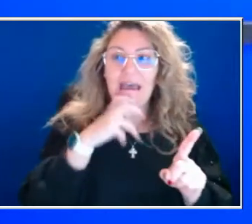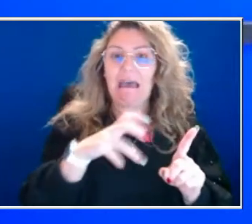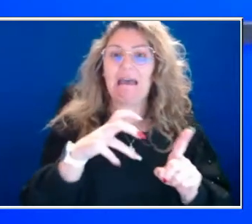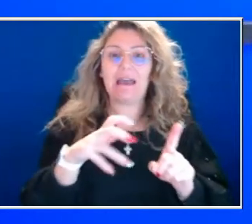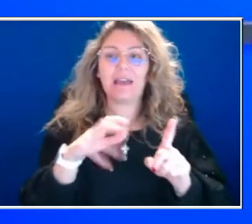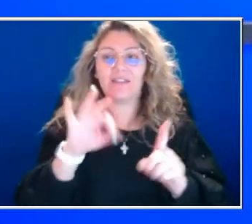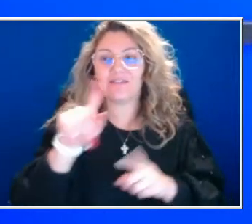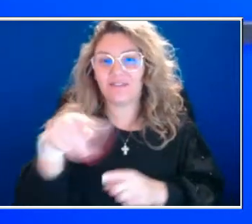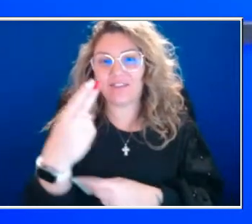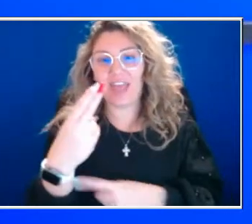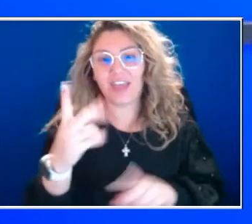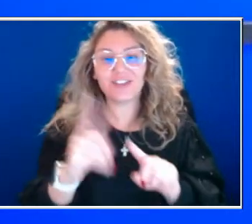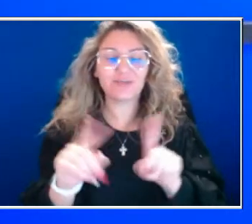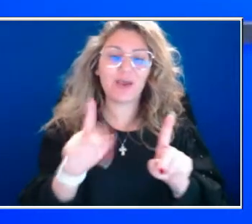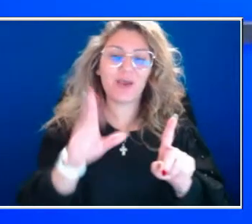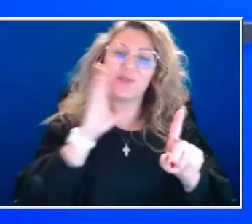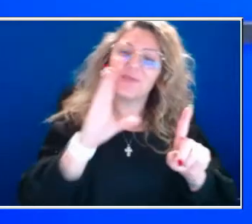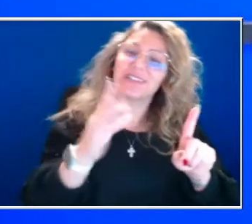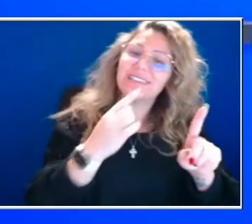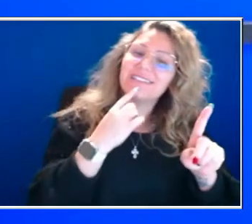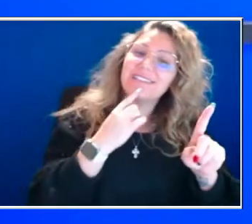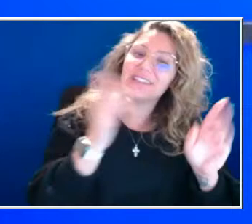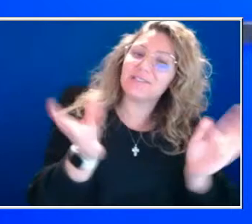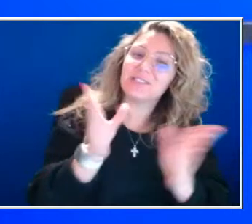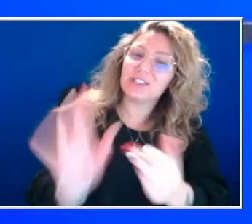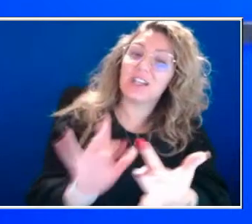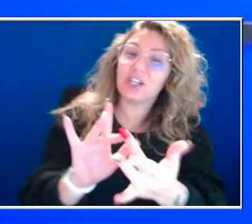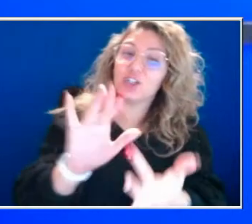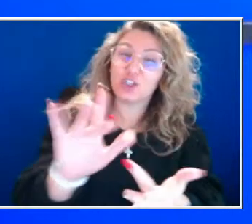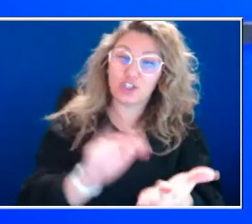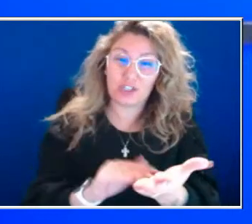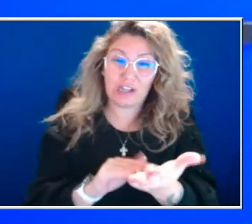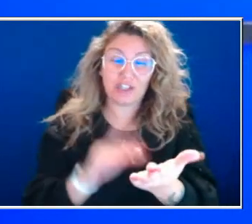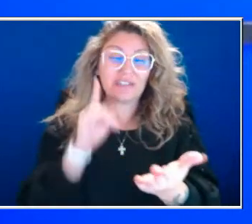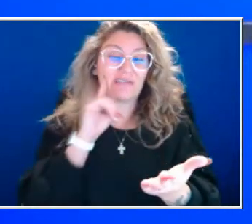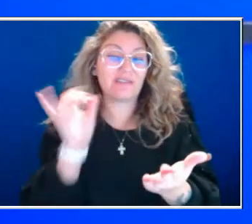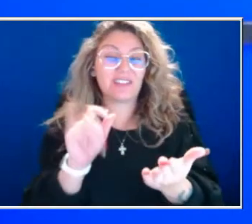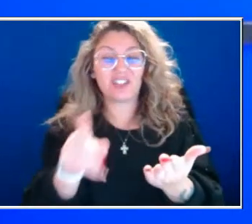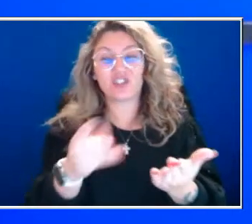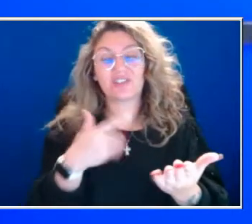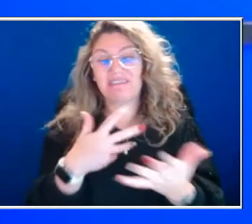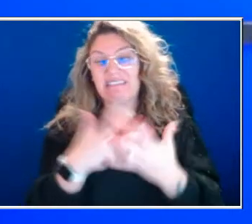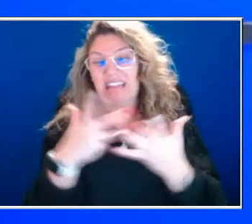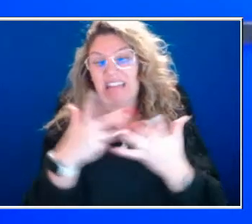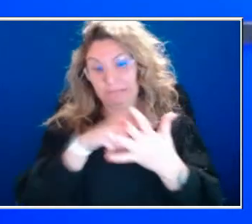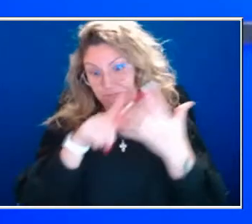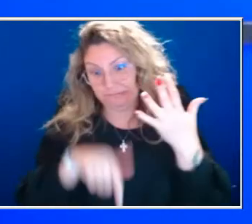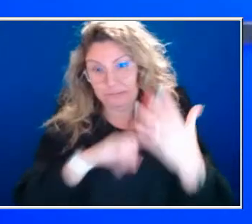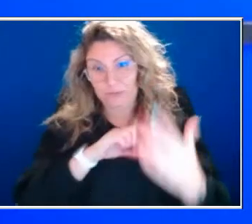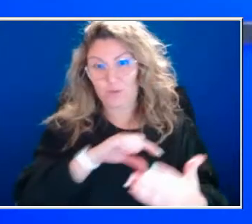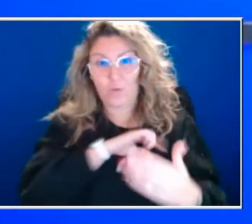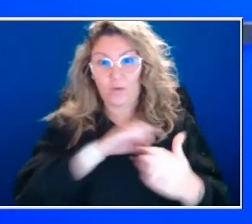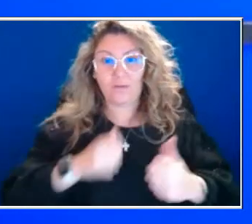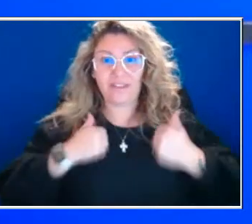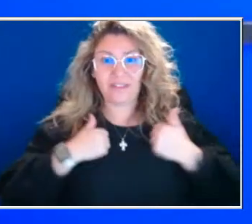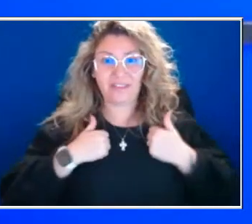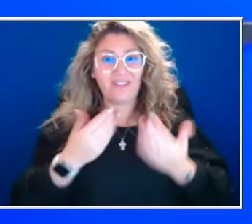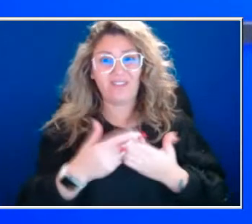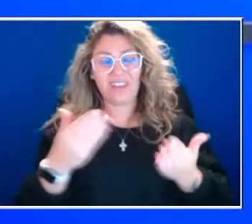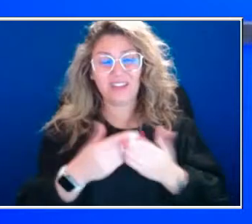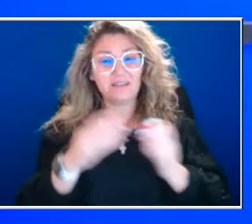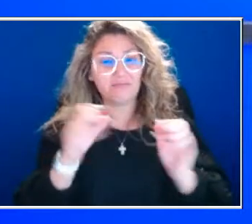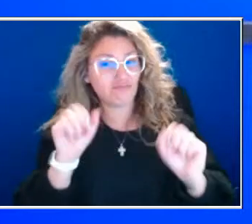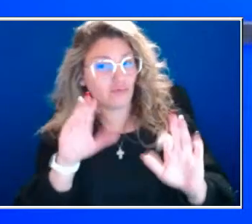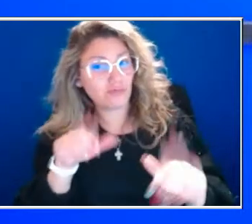say I would encourage her really to reach out to her doctor and talk, because it sounds like that she has a number of quality of life conditions that could potentially be addressed in